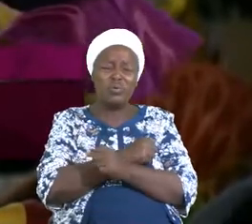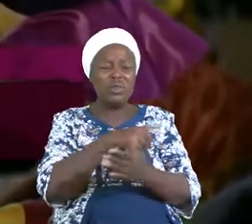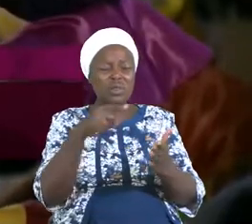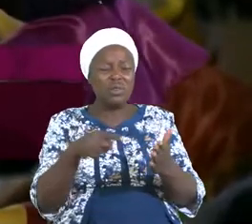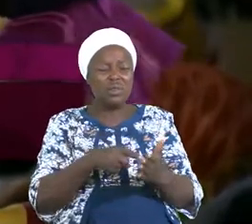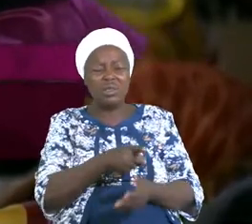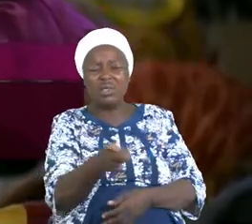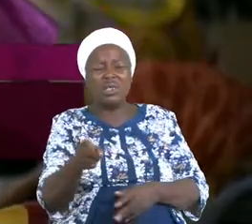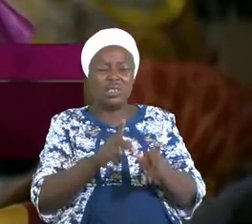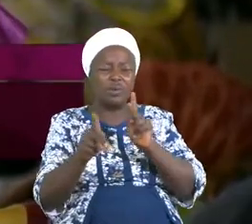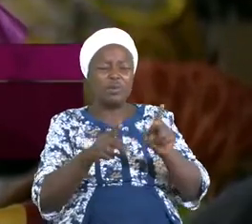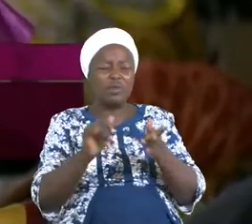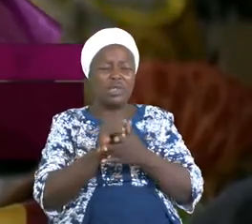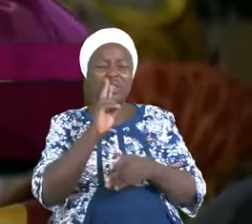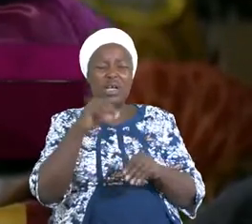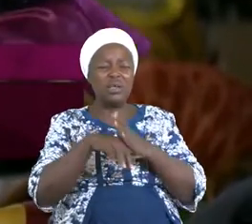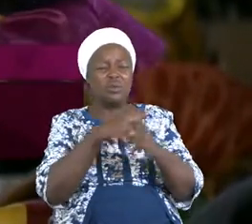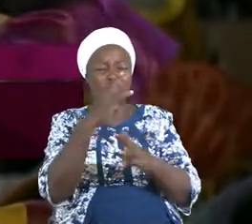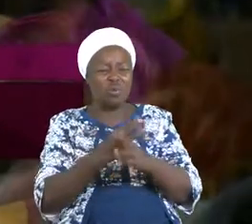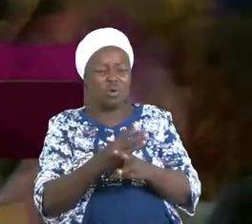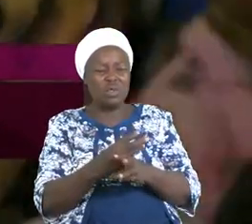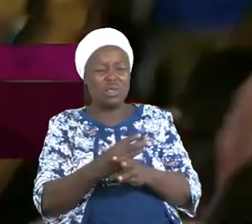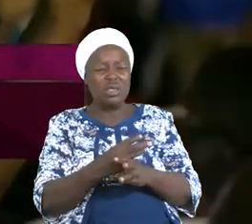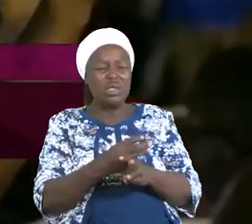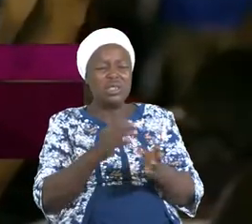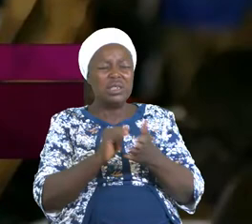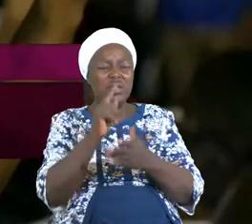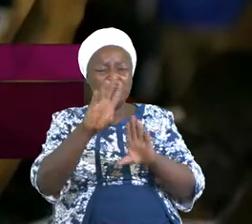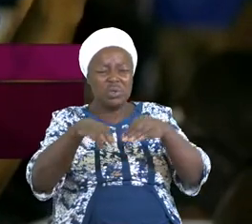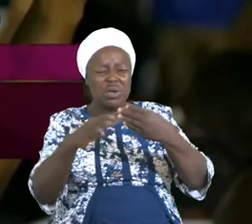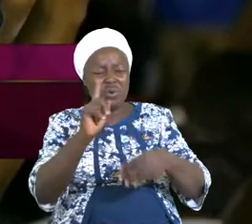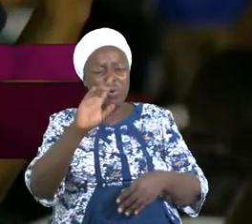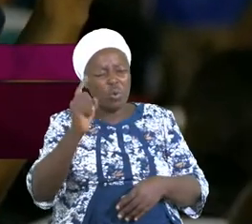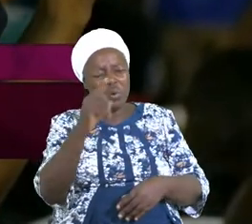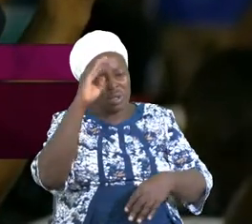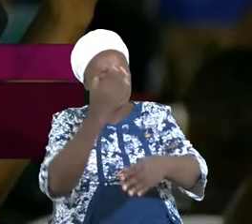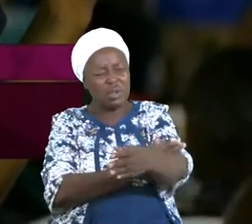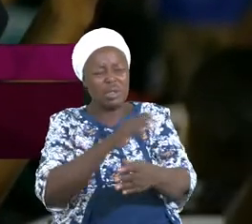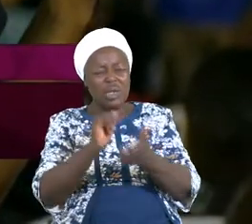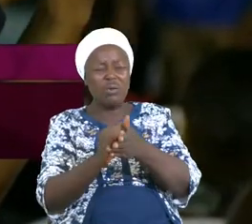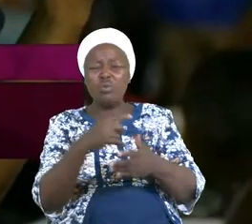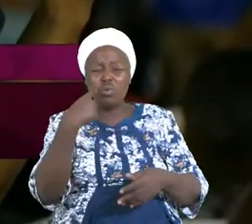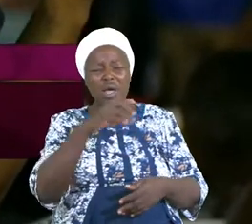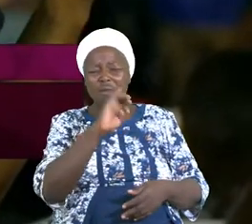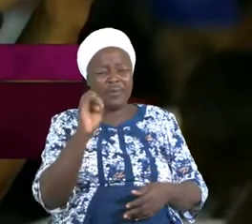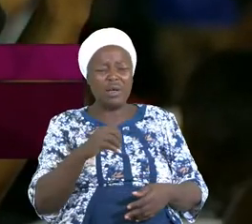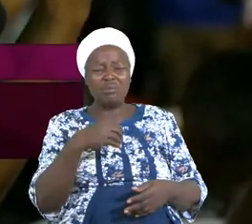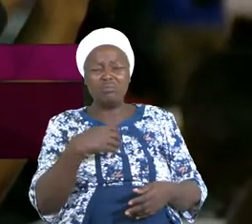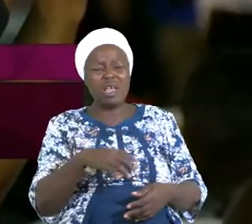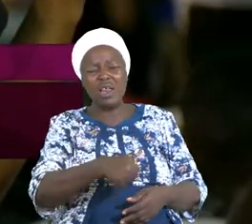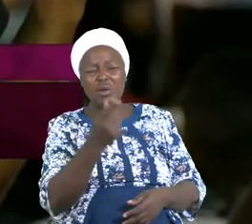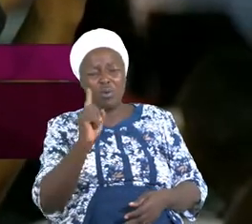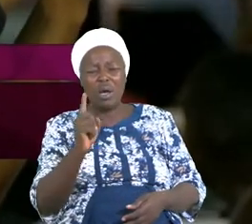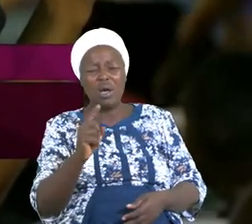who are in the world that you gave your only begotten Son, that whosoever will